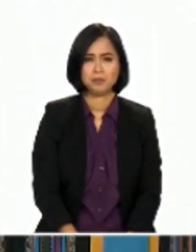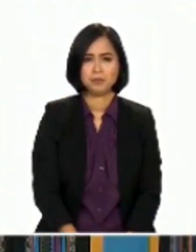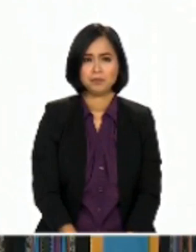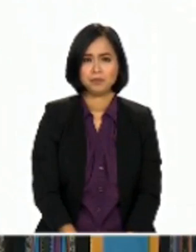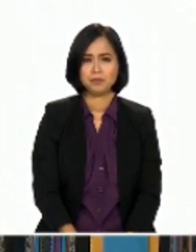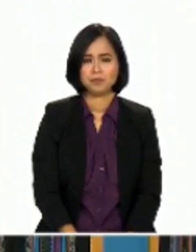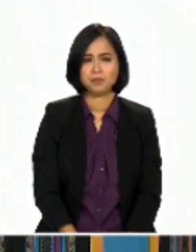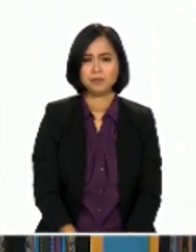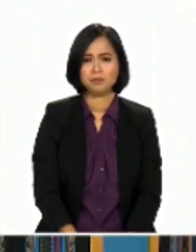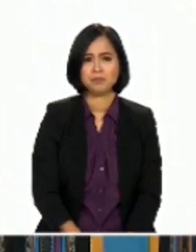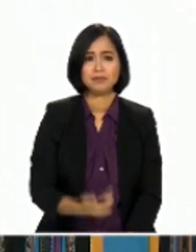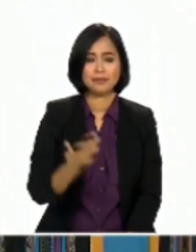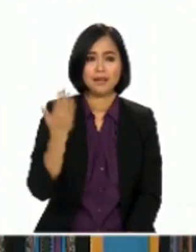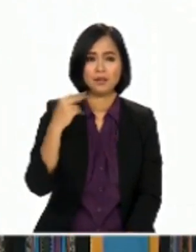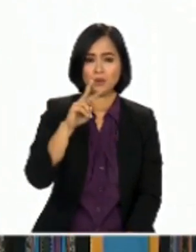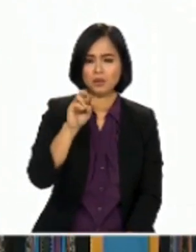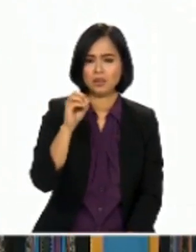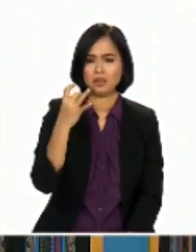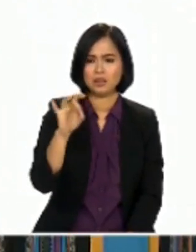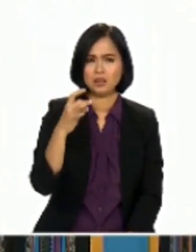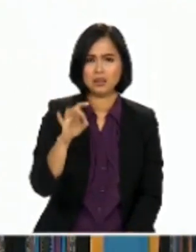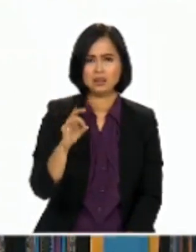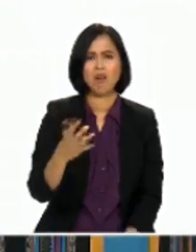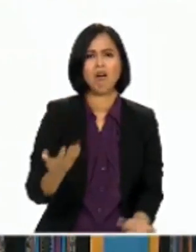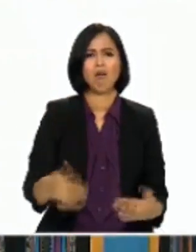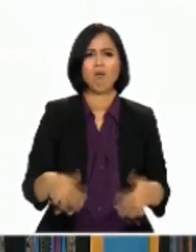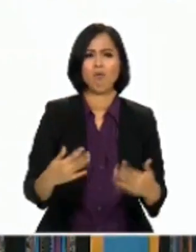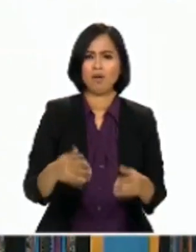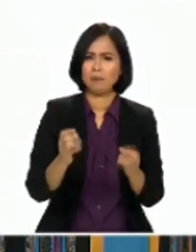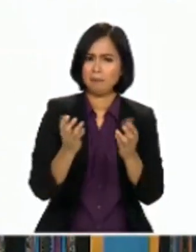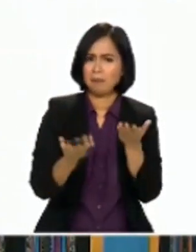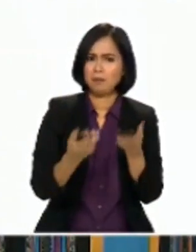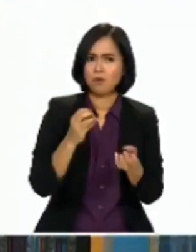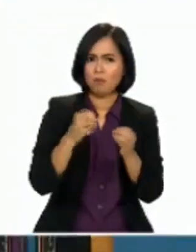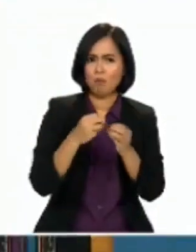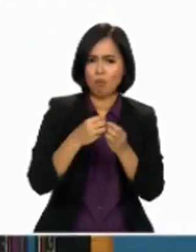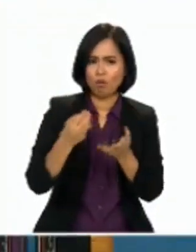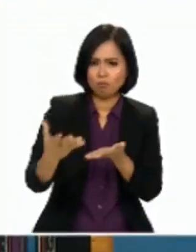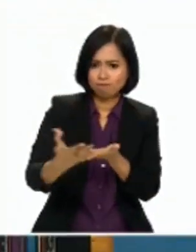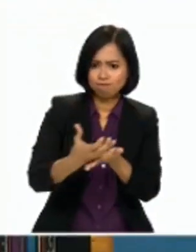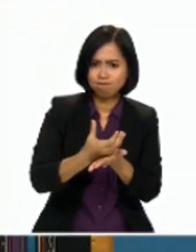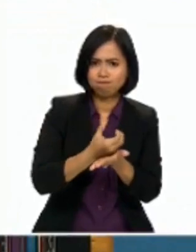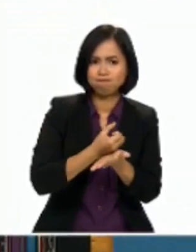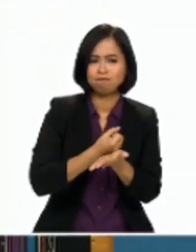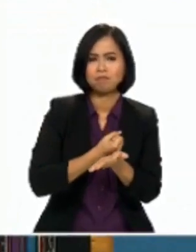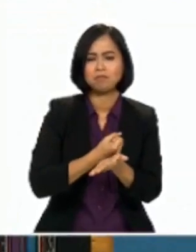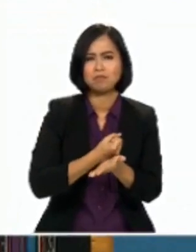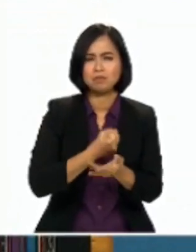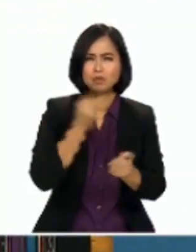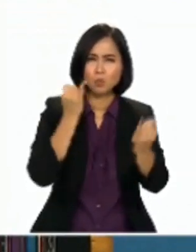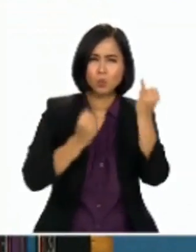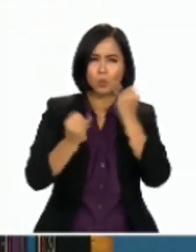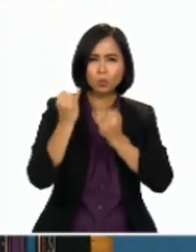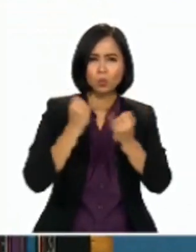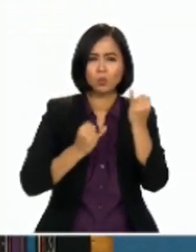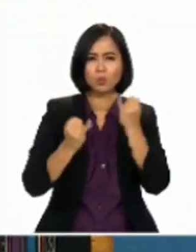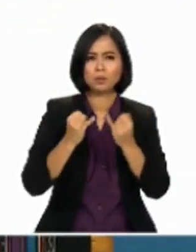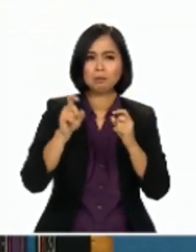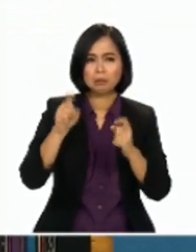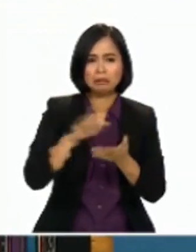in 2018. Imagine how much more could have been collected had the BOC been